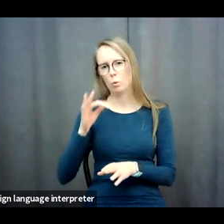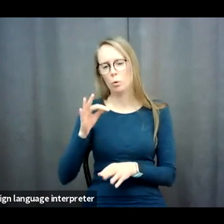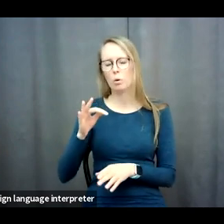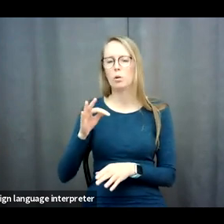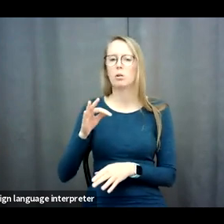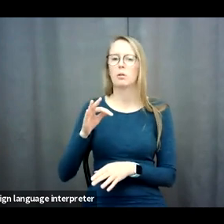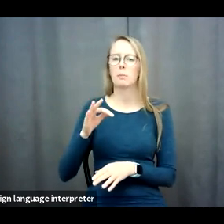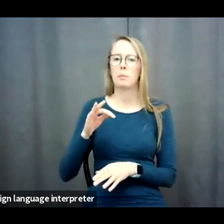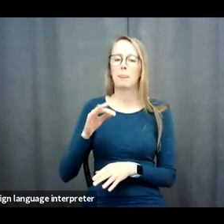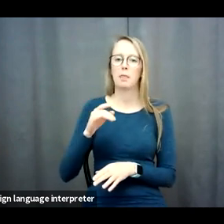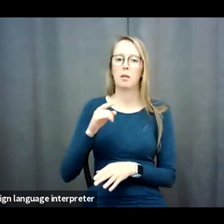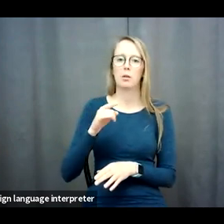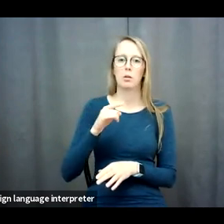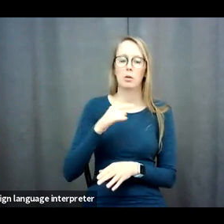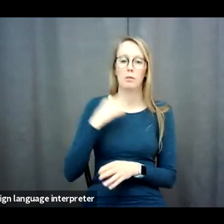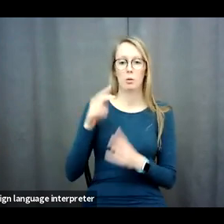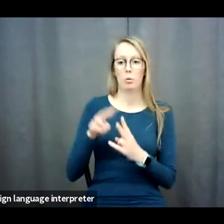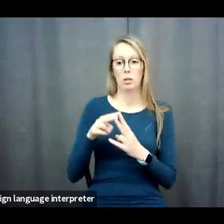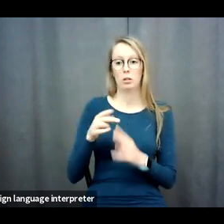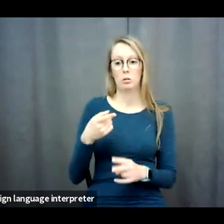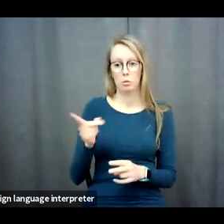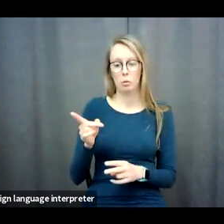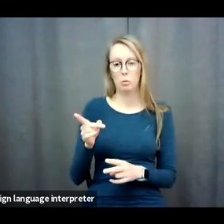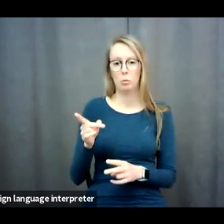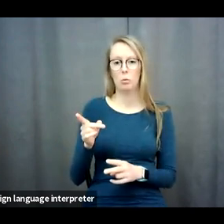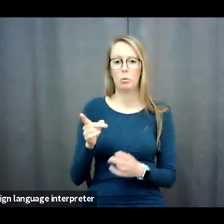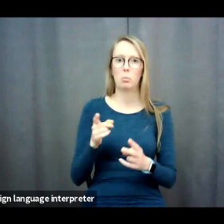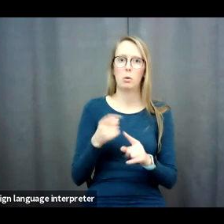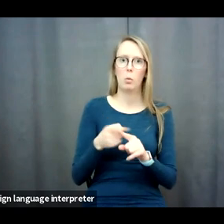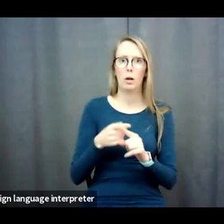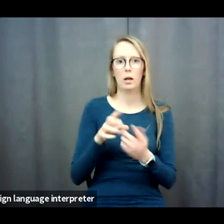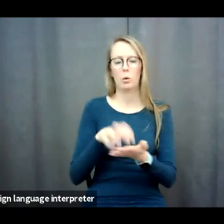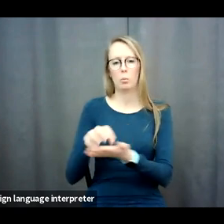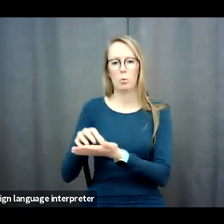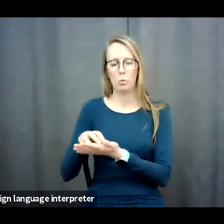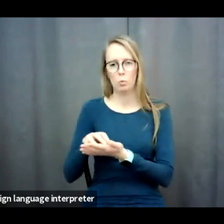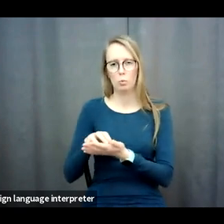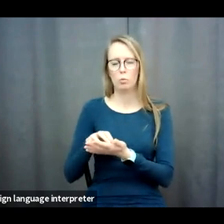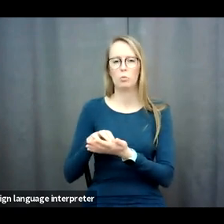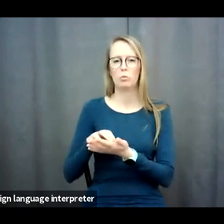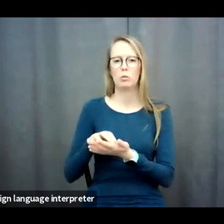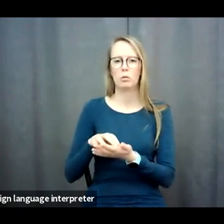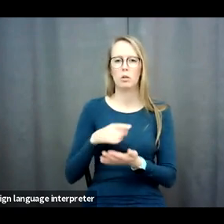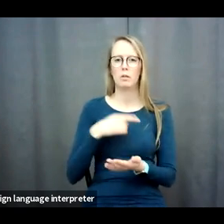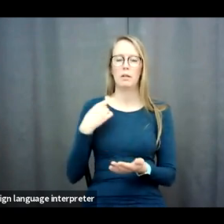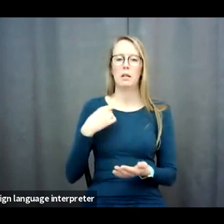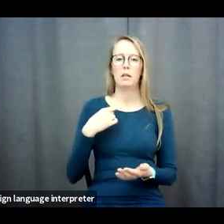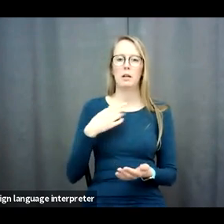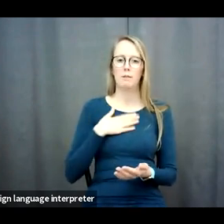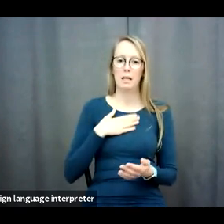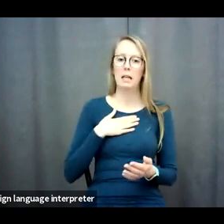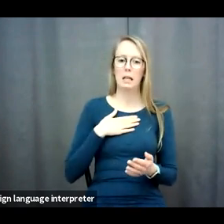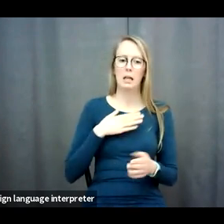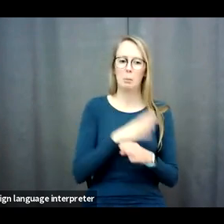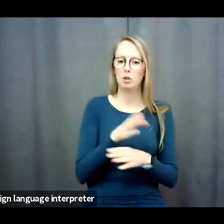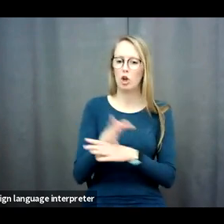we use our contacts there in different municipalities because we really wanted to have different municipalities.